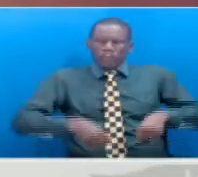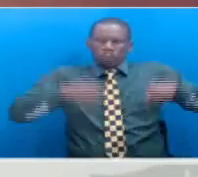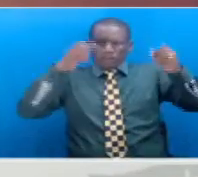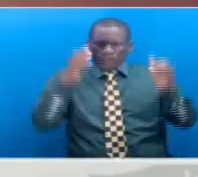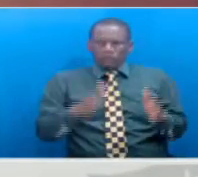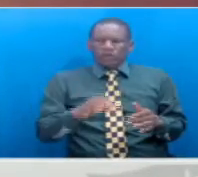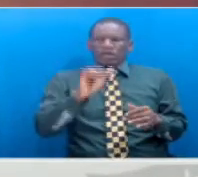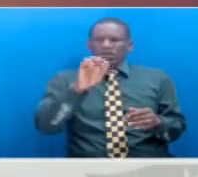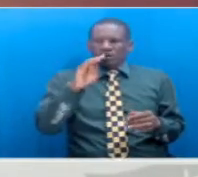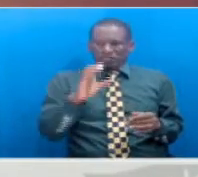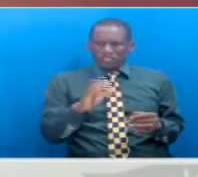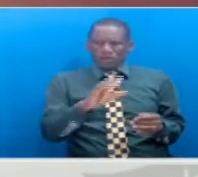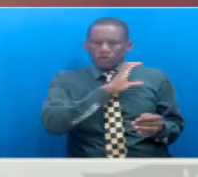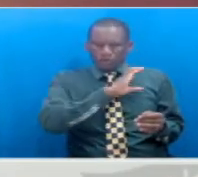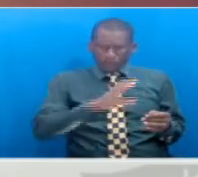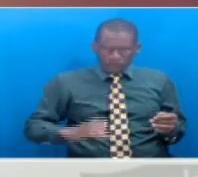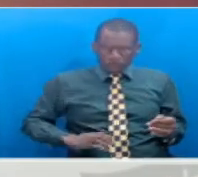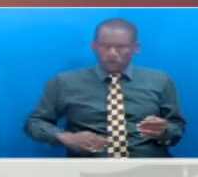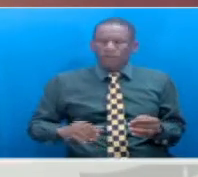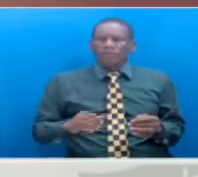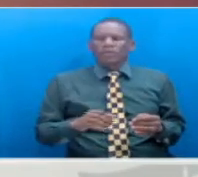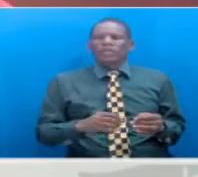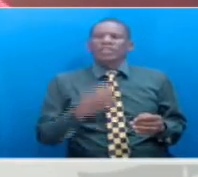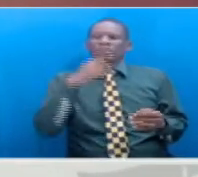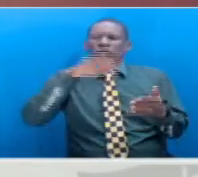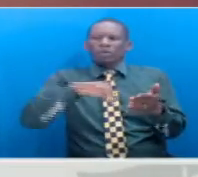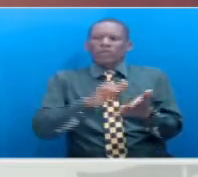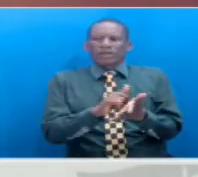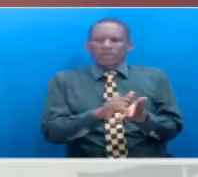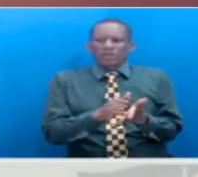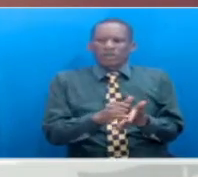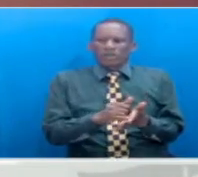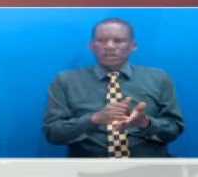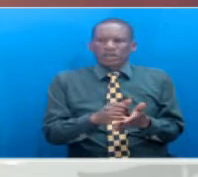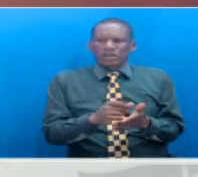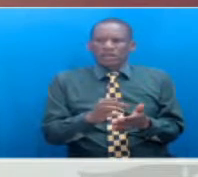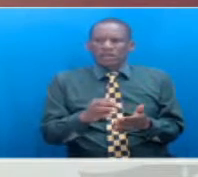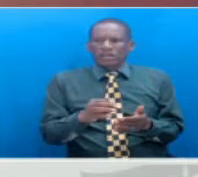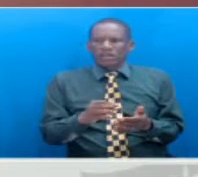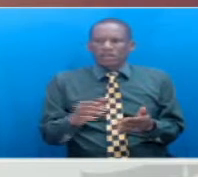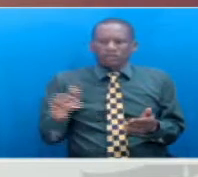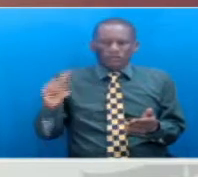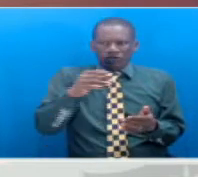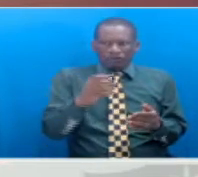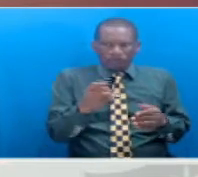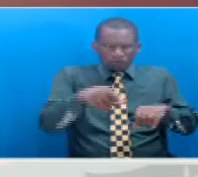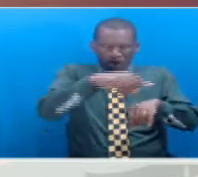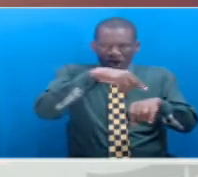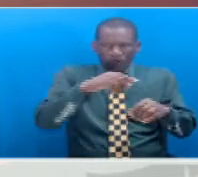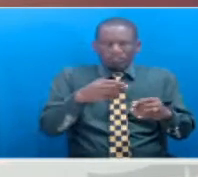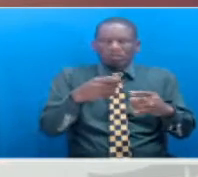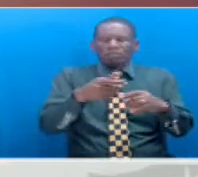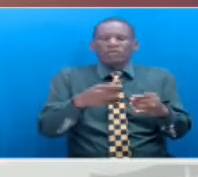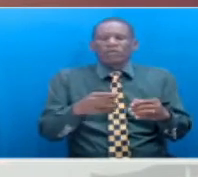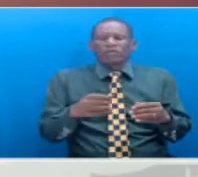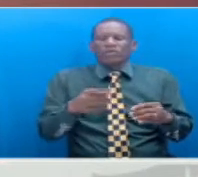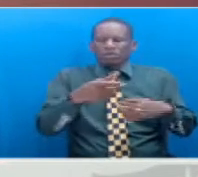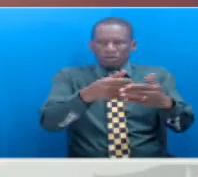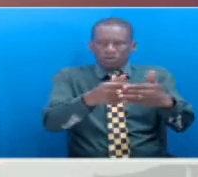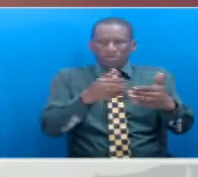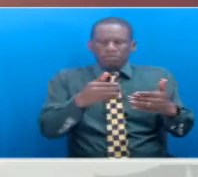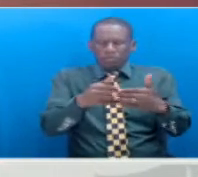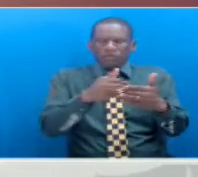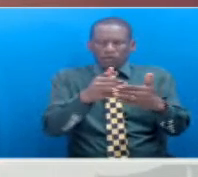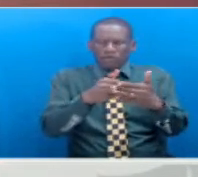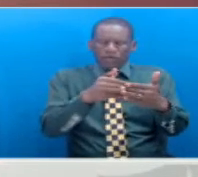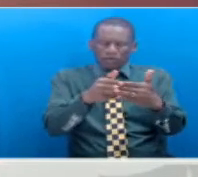chairperson of the IEBC commission, Wafula Chebukati, said he found out just hours before the first shipment arrived in Kenya. Are you